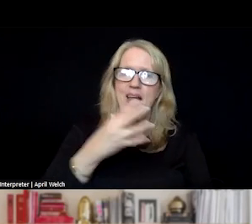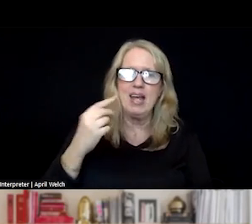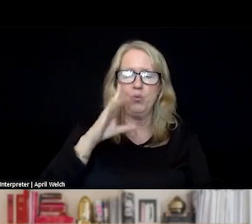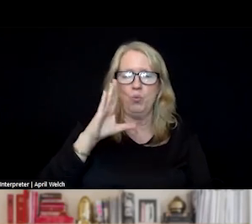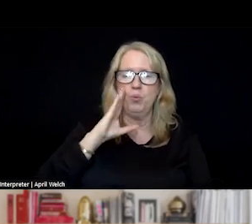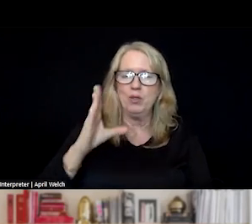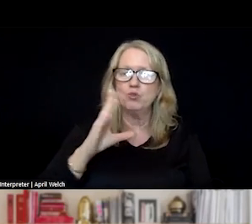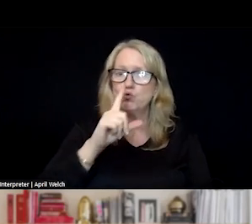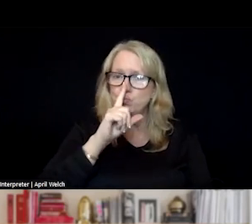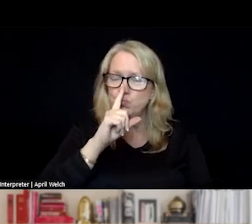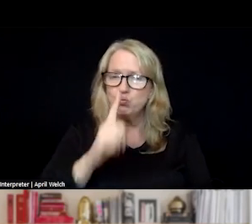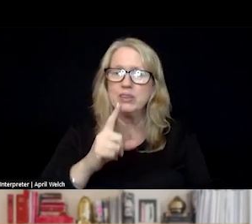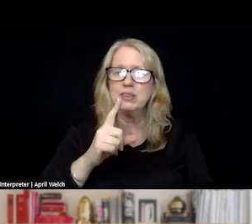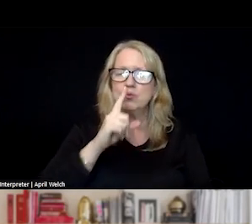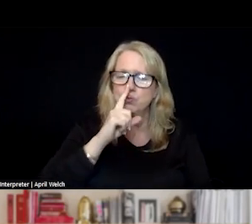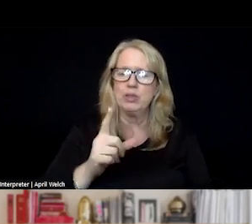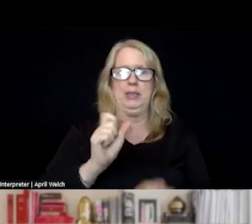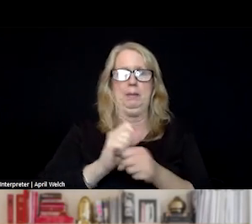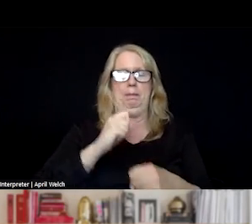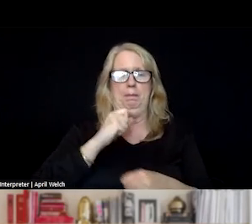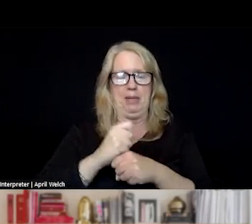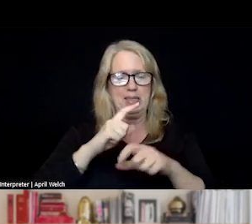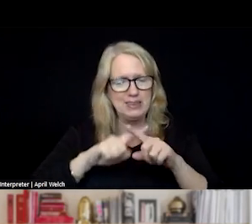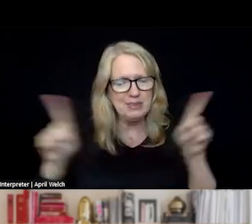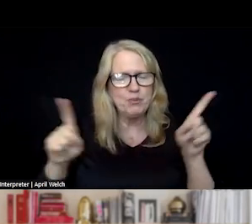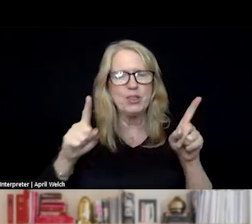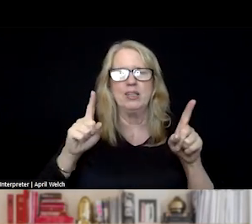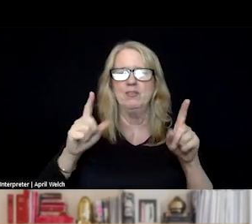really, really make a difference for individuals and